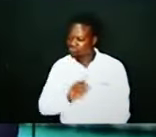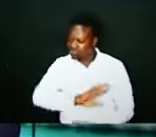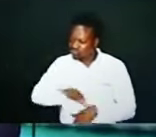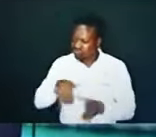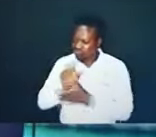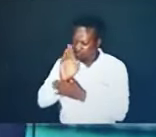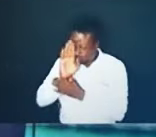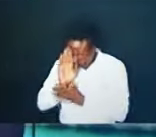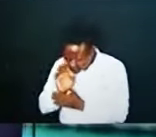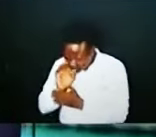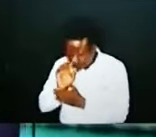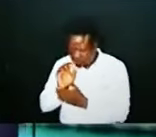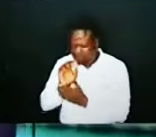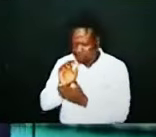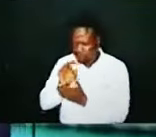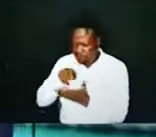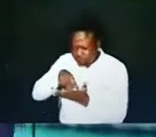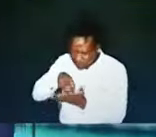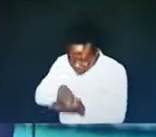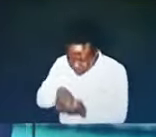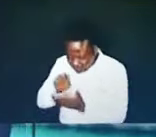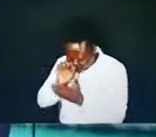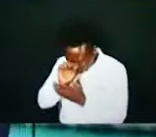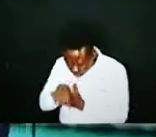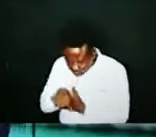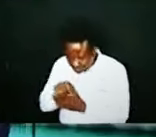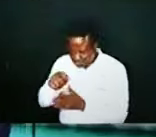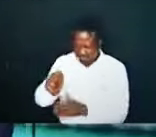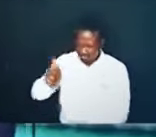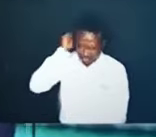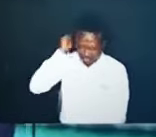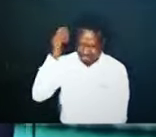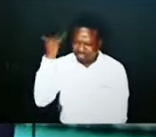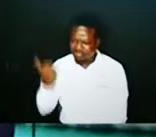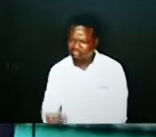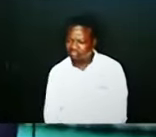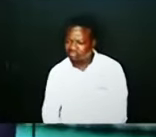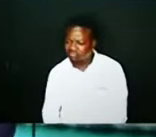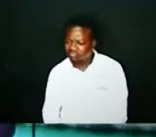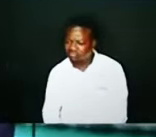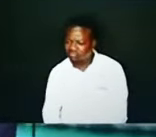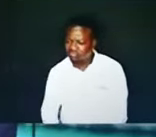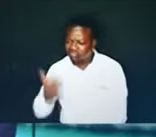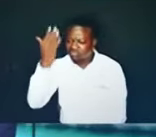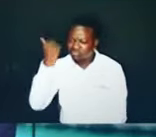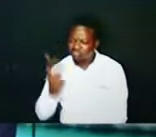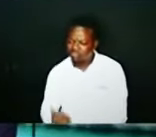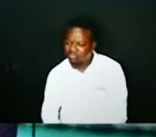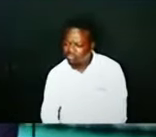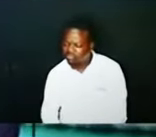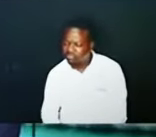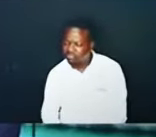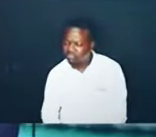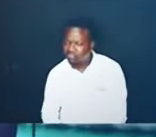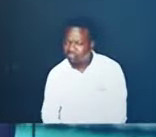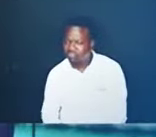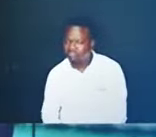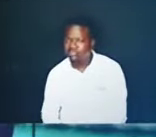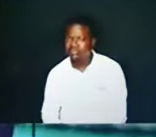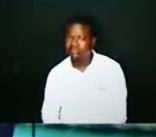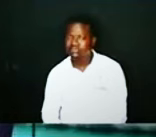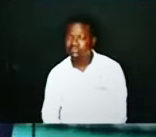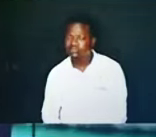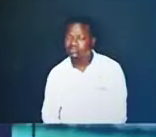command? Ana on hine nkwa wo on hine ponkasie no mu bisa Mordecai say adinti ana wo de woto on